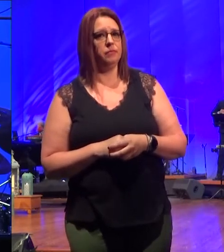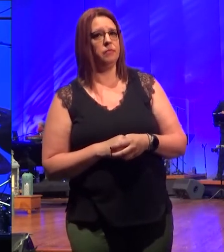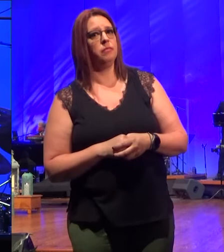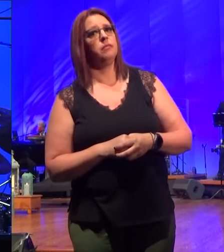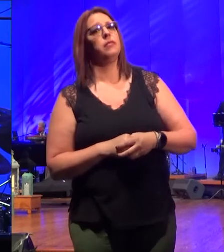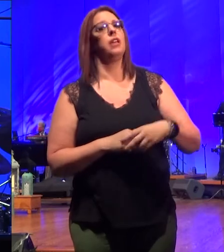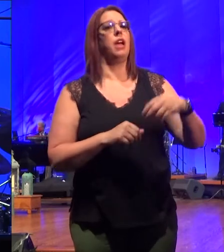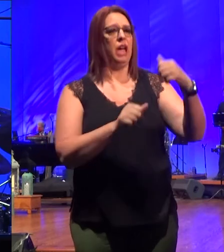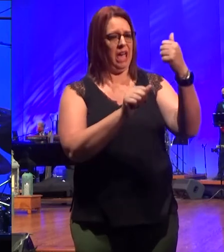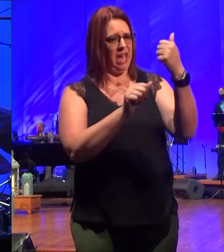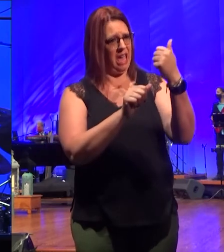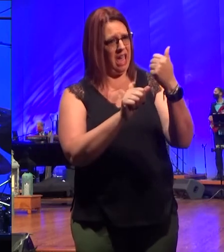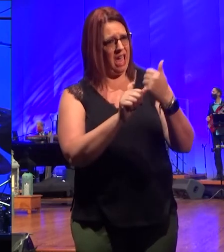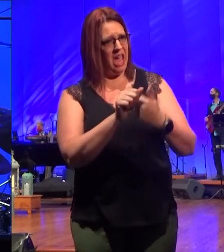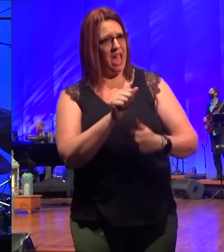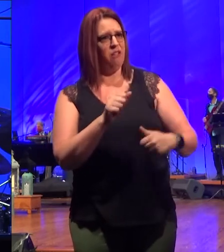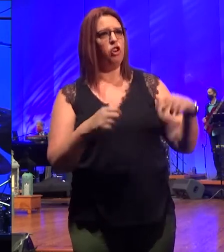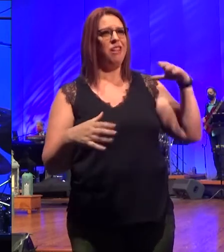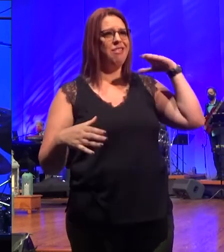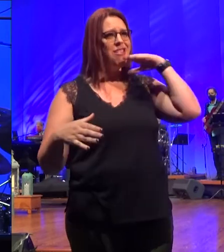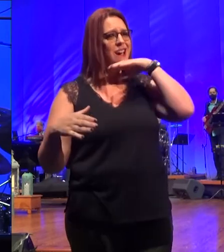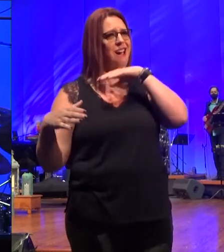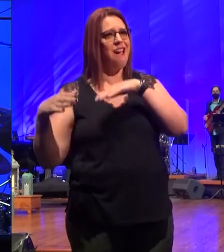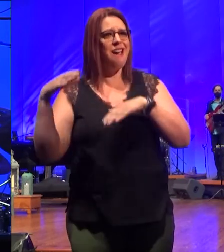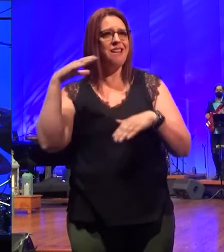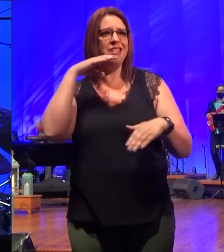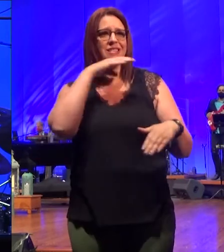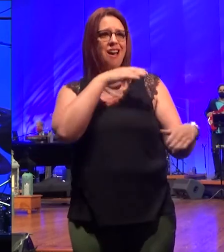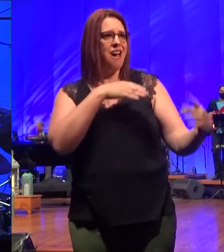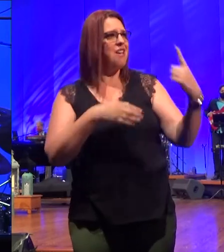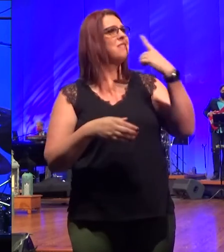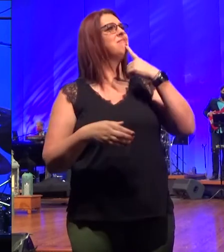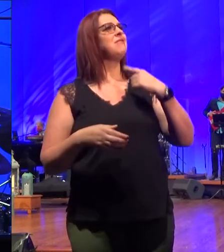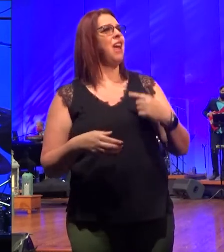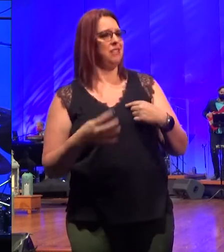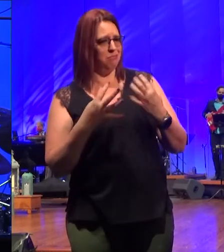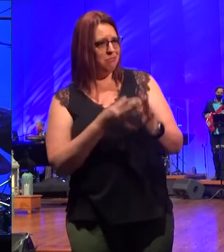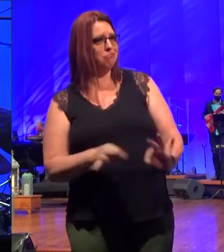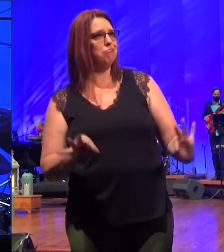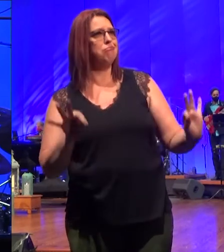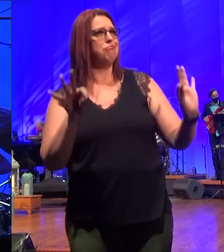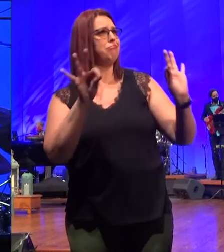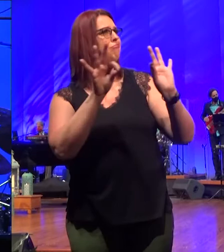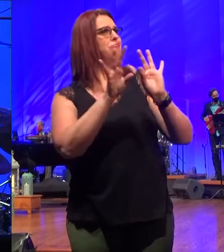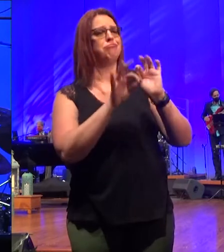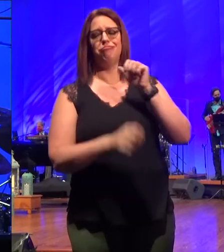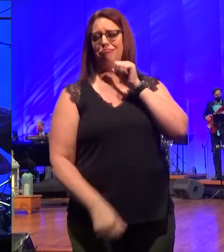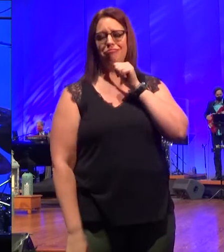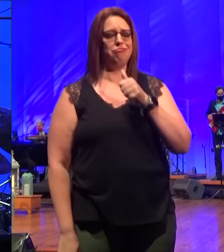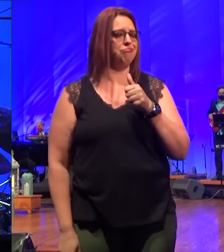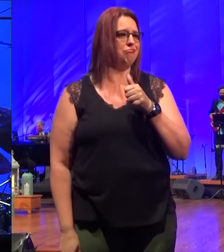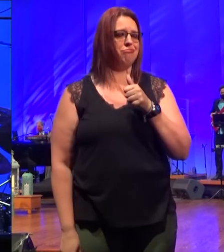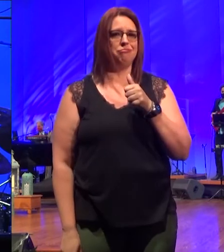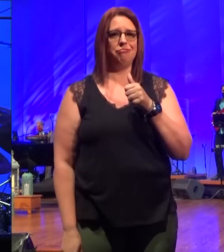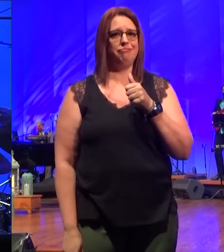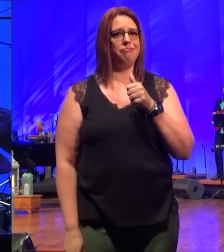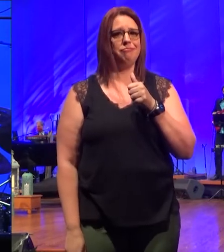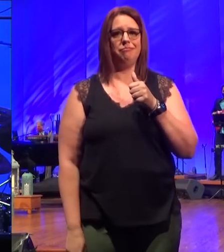Every single lie that tells me I will never measure